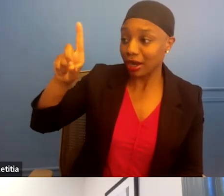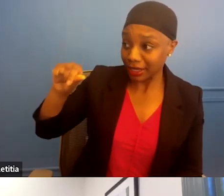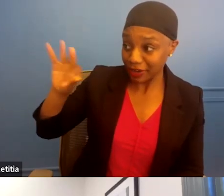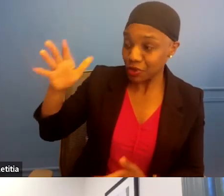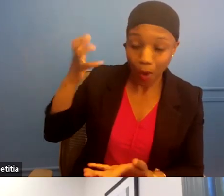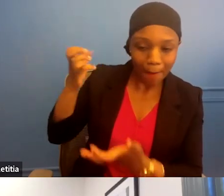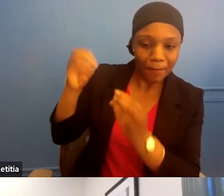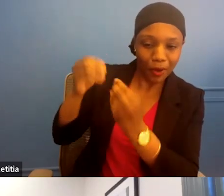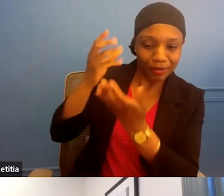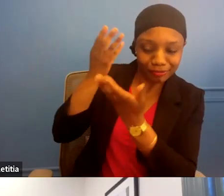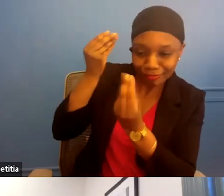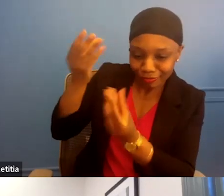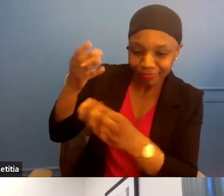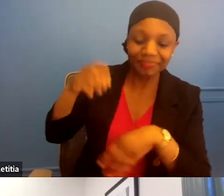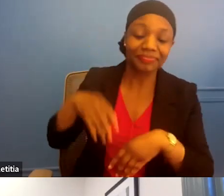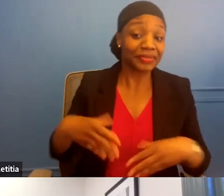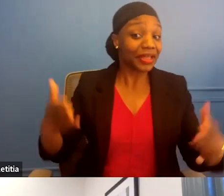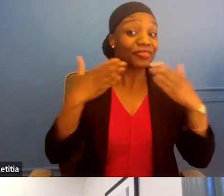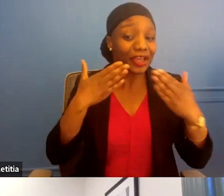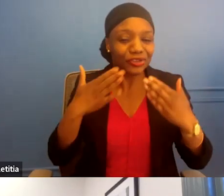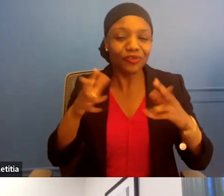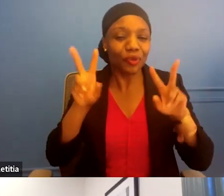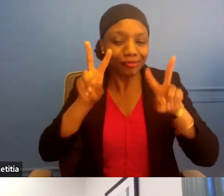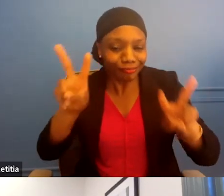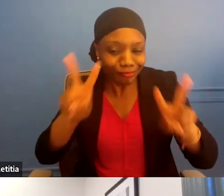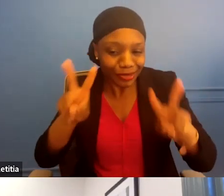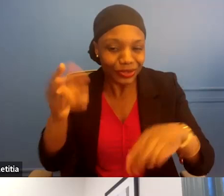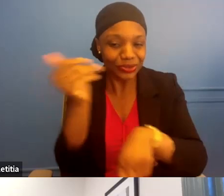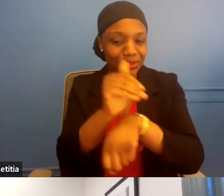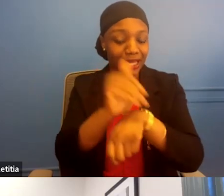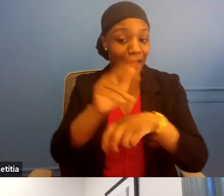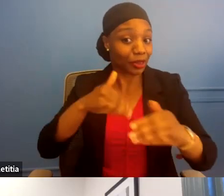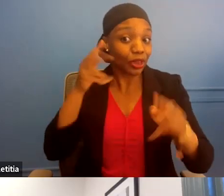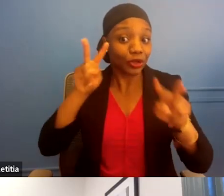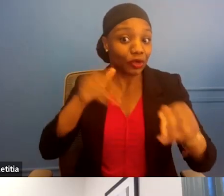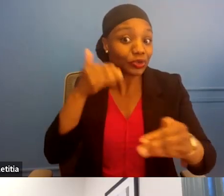We had a great audience and looking forward to our next Launching